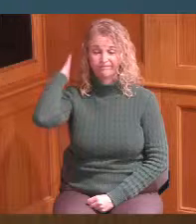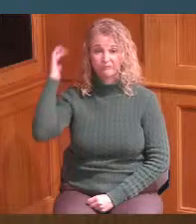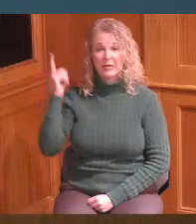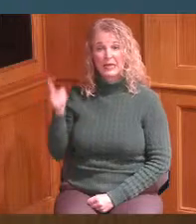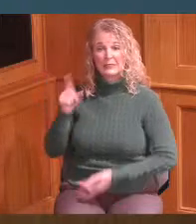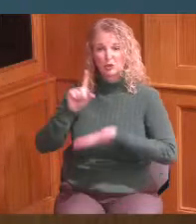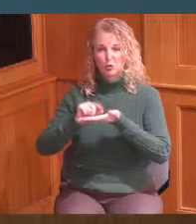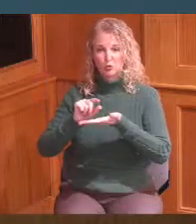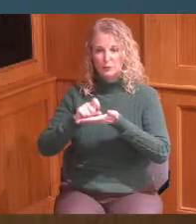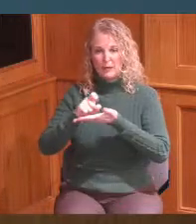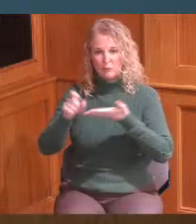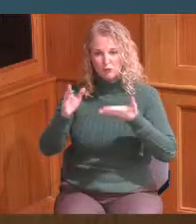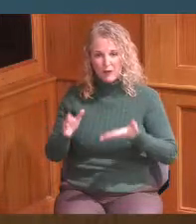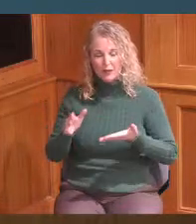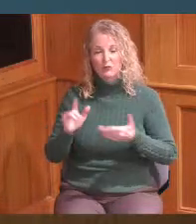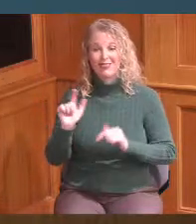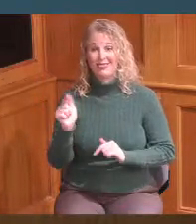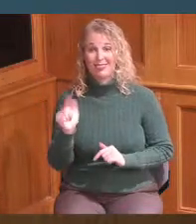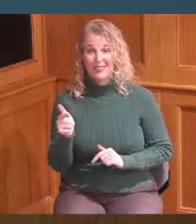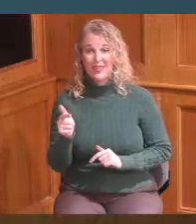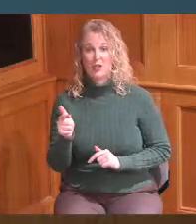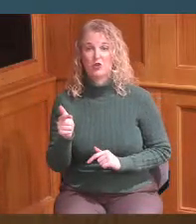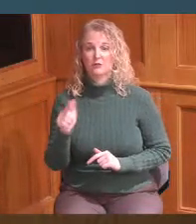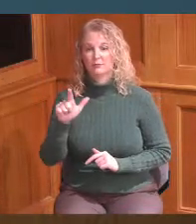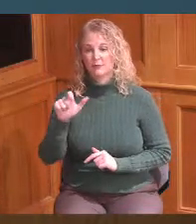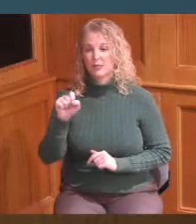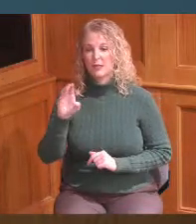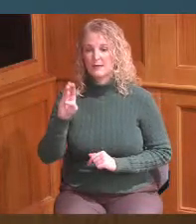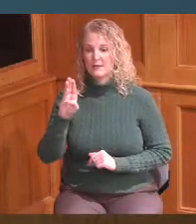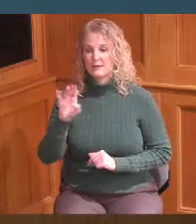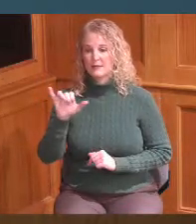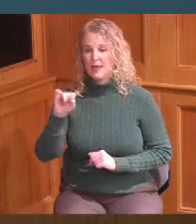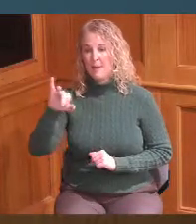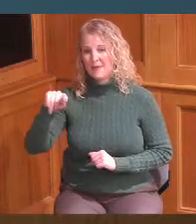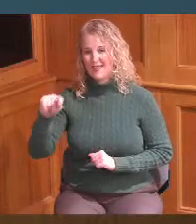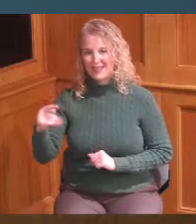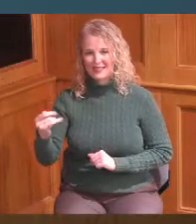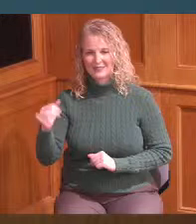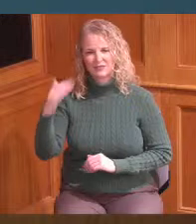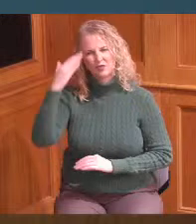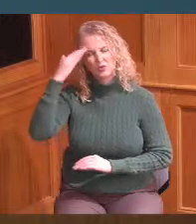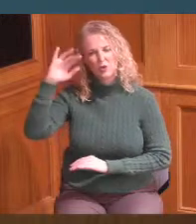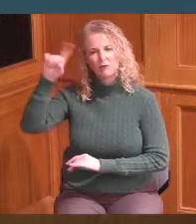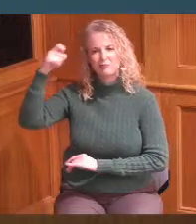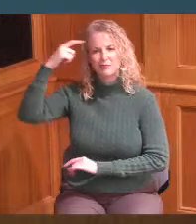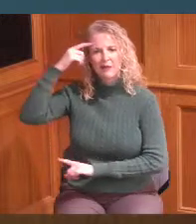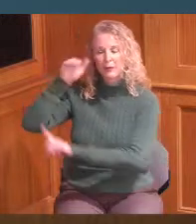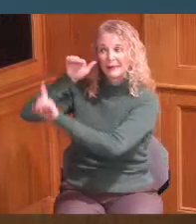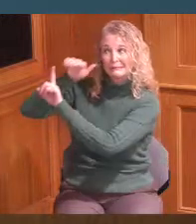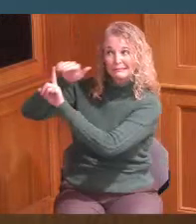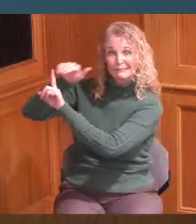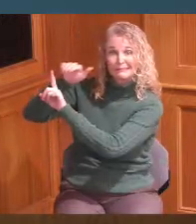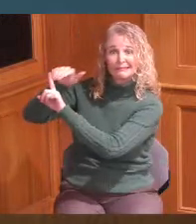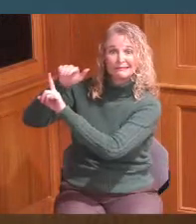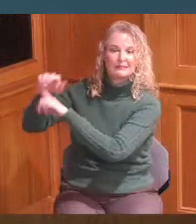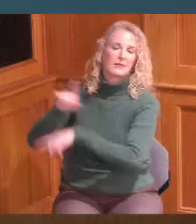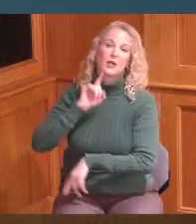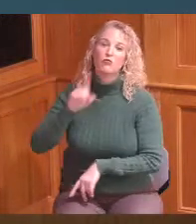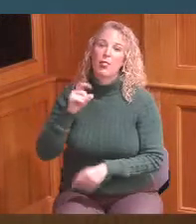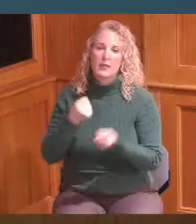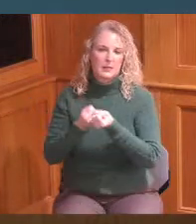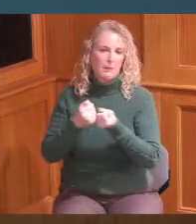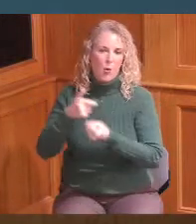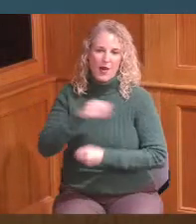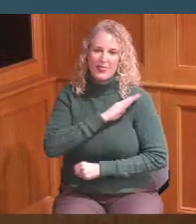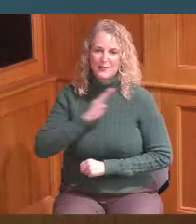a lobbyist and an advisor in the latter part of his life, and was just a real gem for this community. He had a